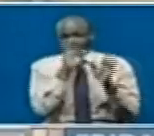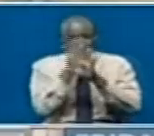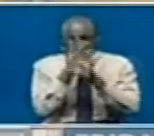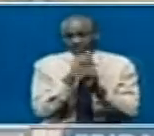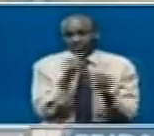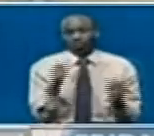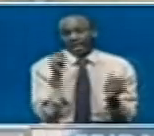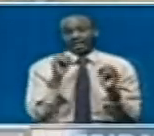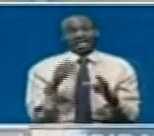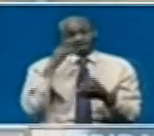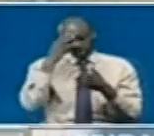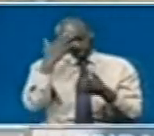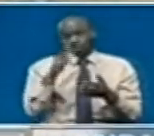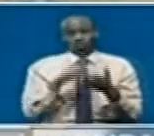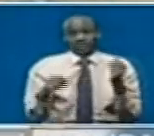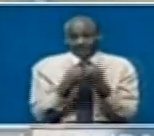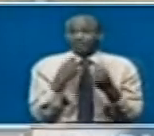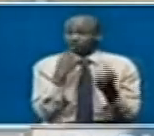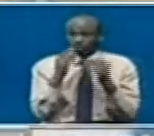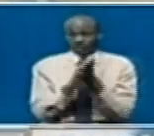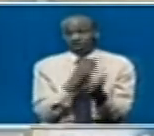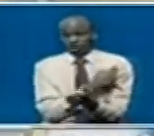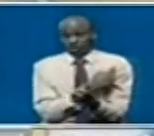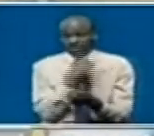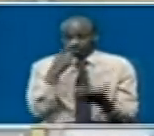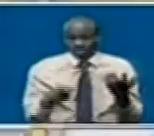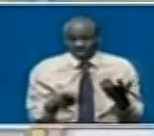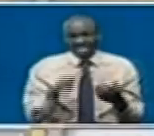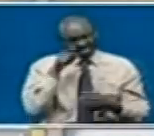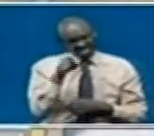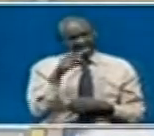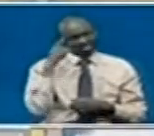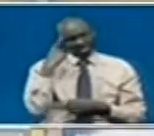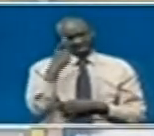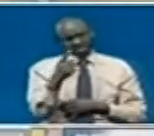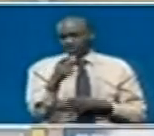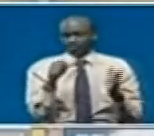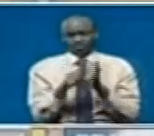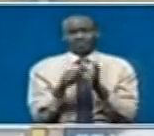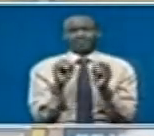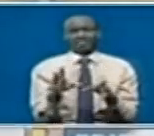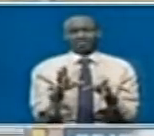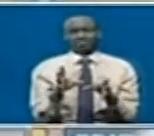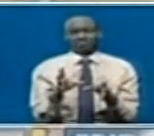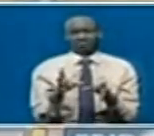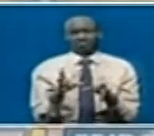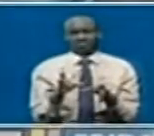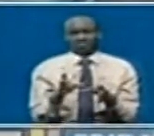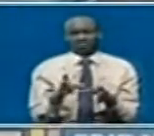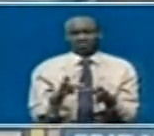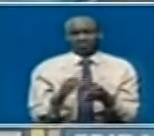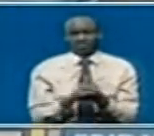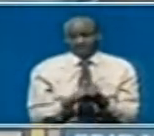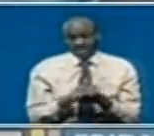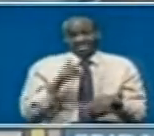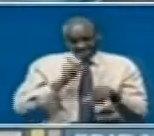what happened. And I talked to the doctor. The doctor said, no, this thing is not a problem, but it's common.